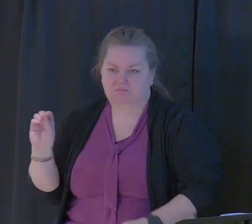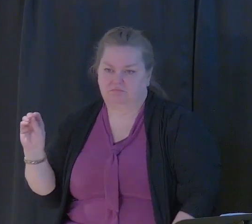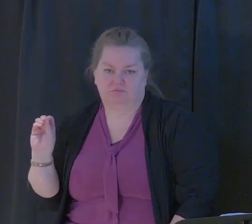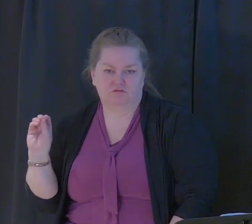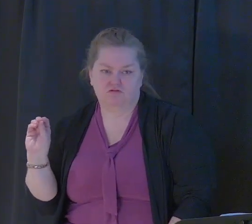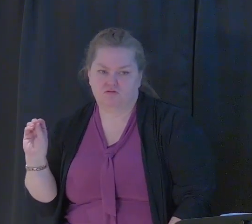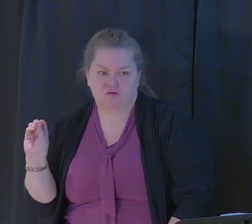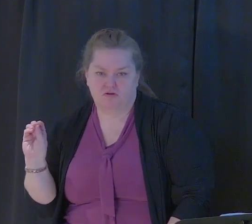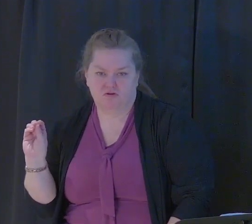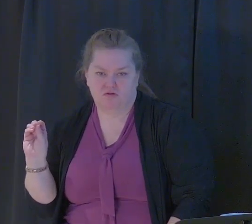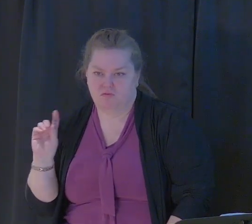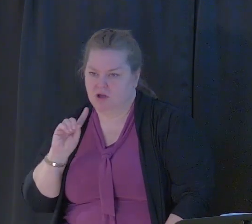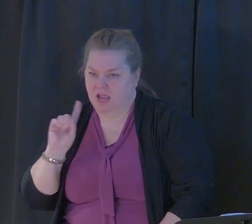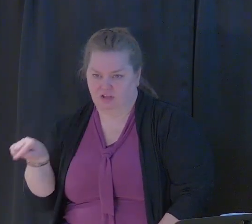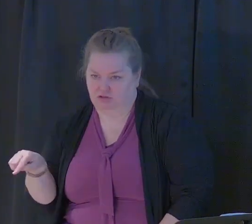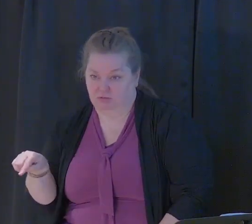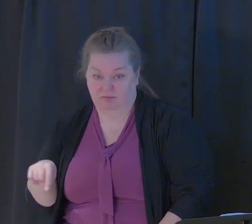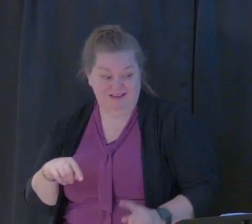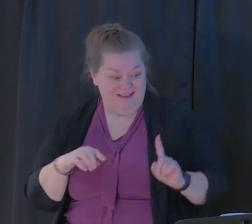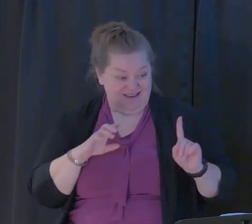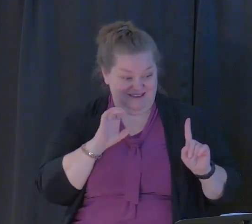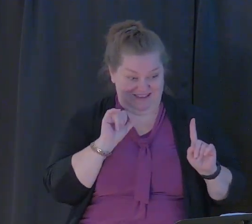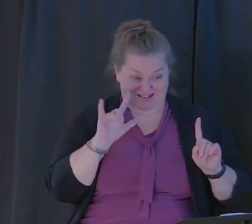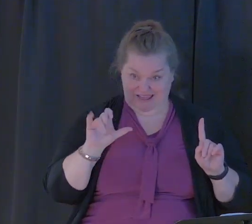heard. Elijah,